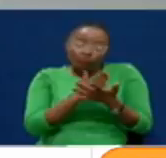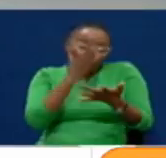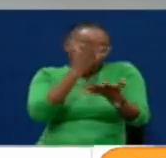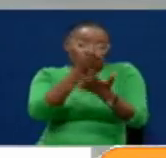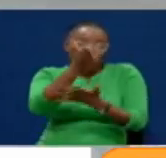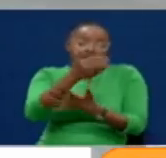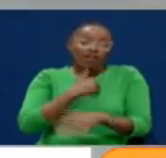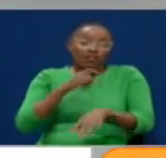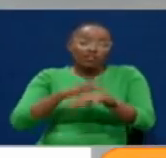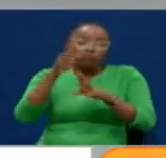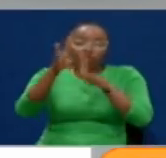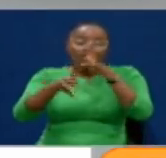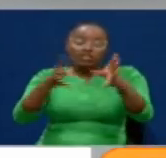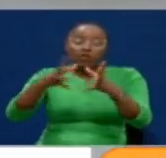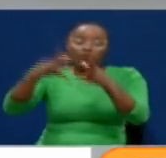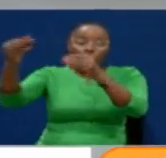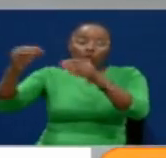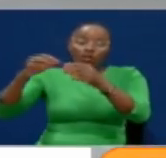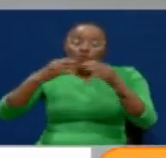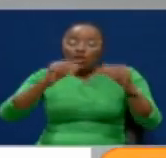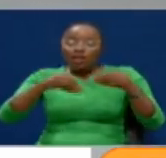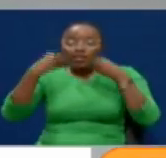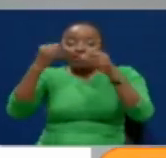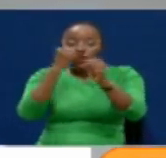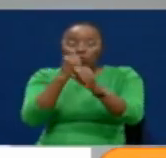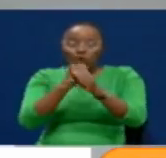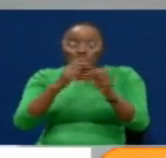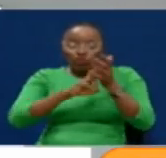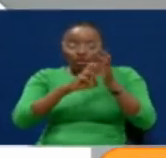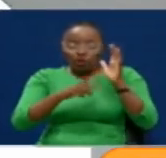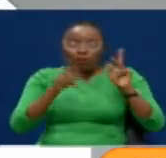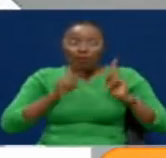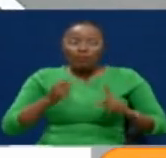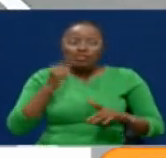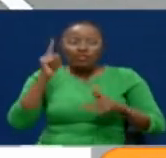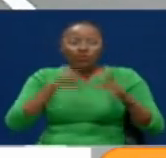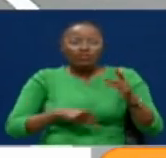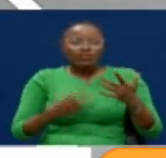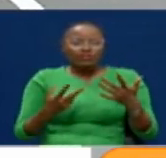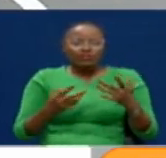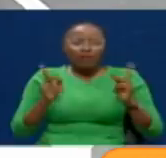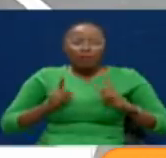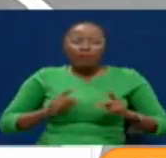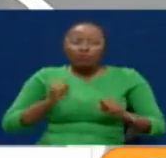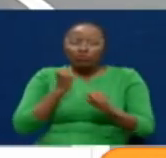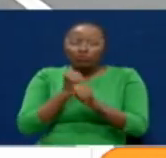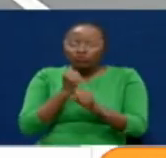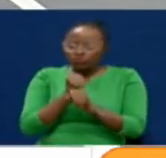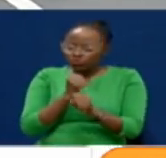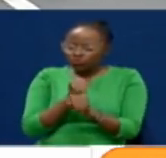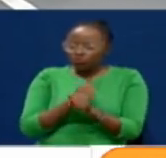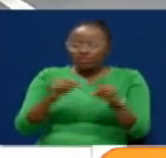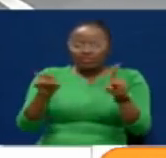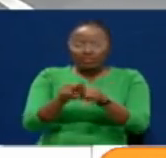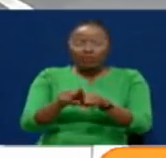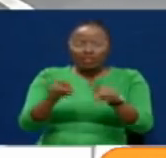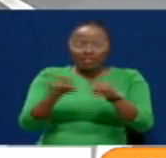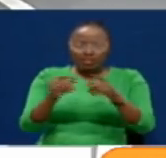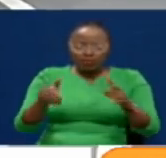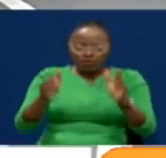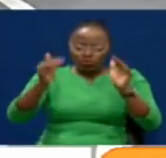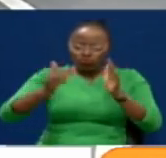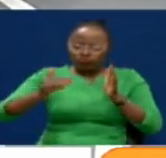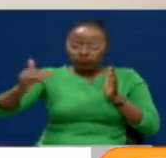went to Kasarani and we're bringing the contractor, and the people are saying, look, we've seen our people doing this road so many times. The same road, there's a